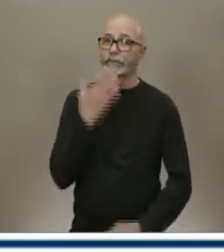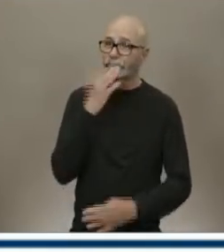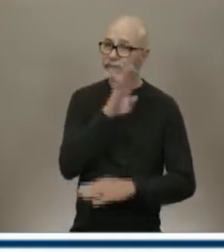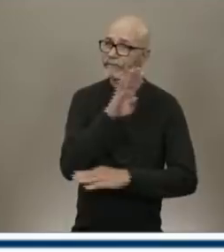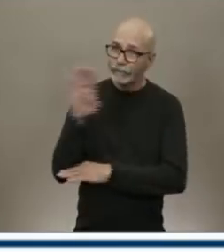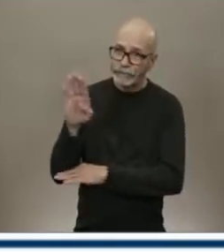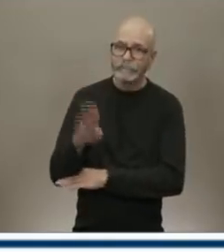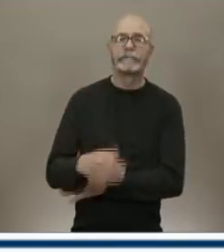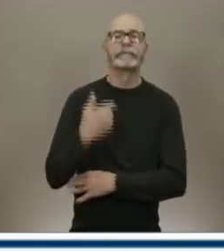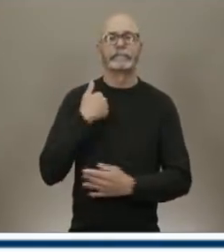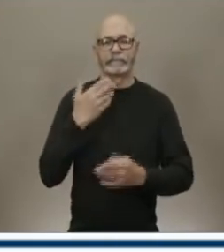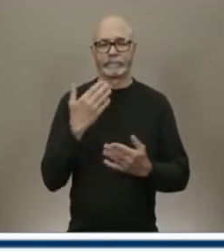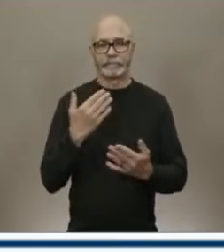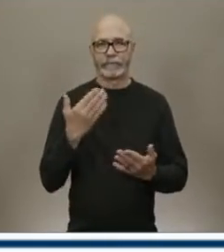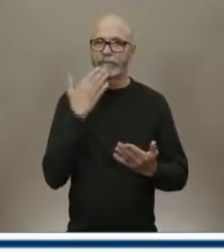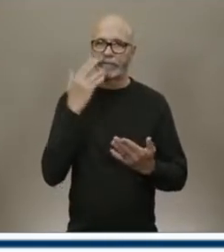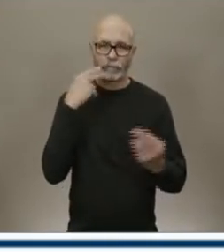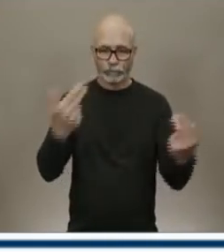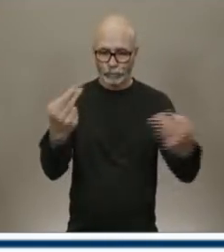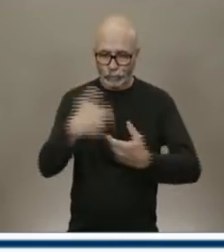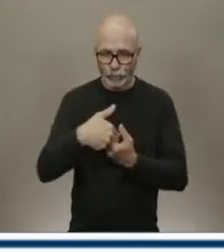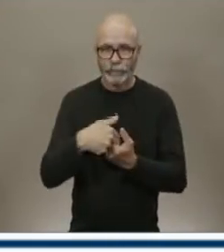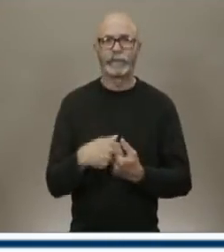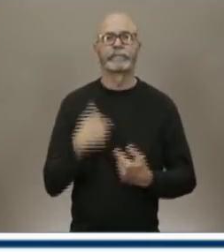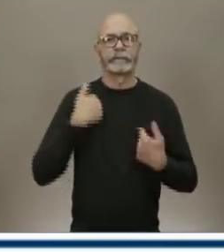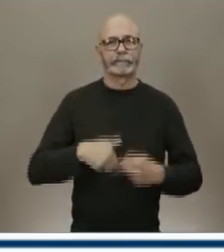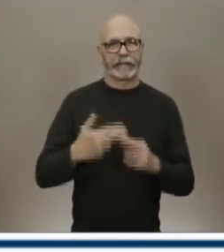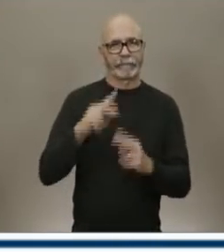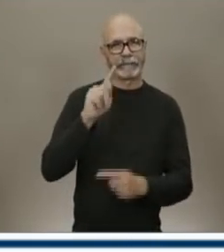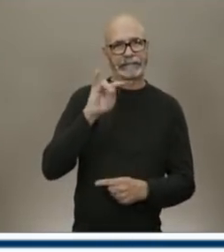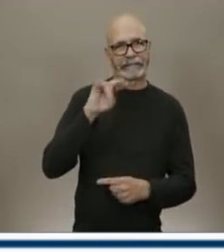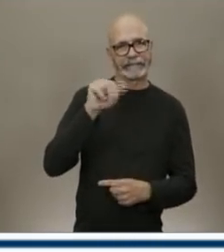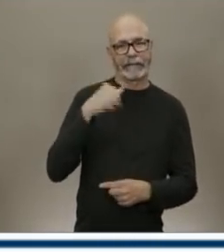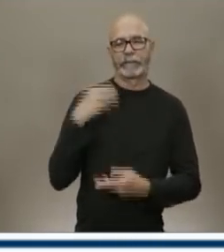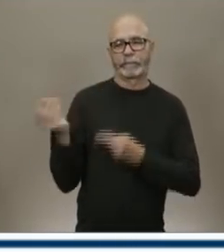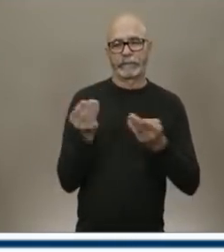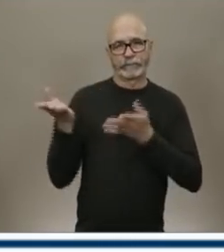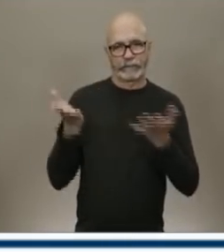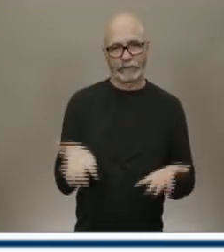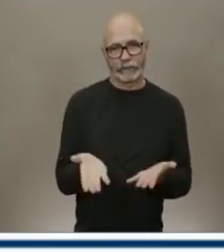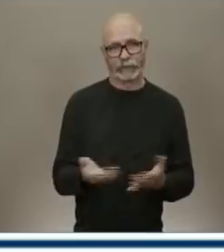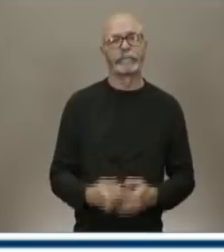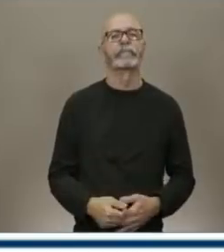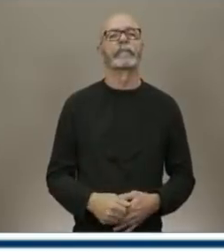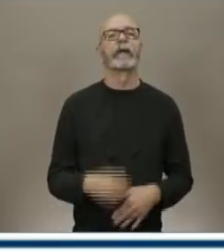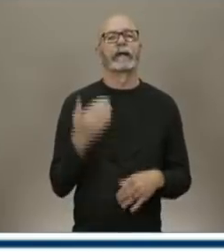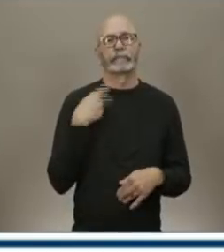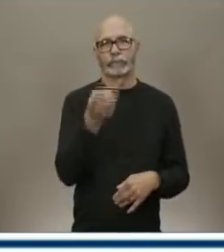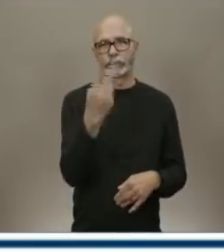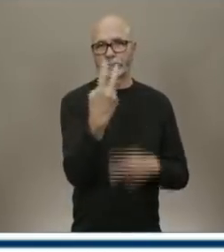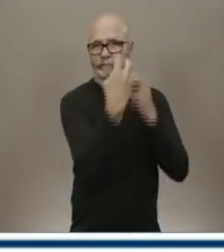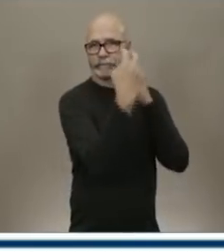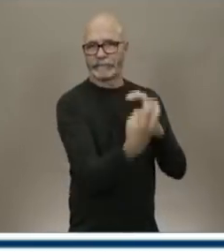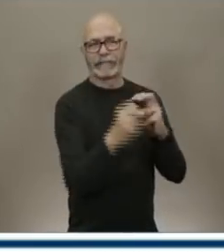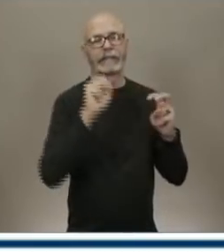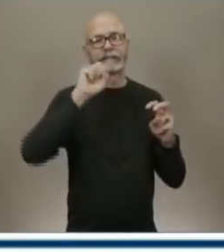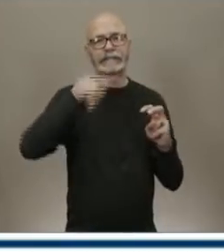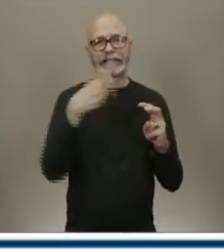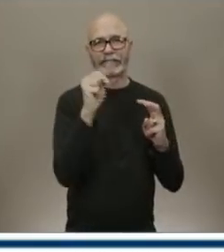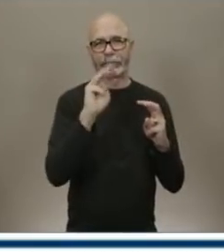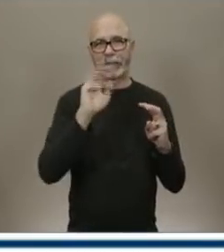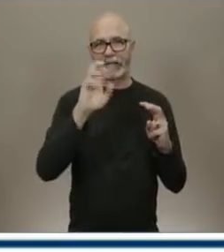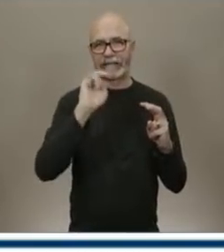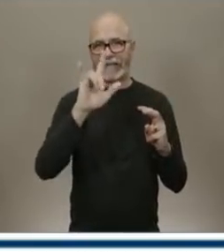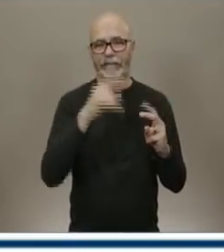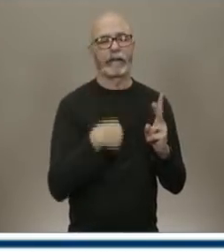Good afternoon, and thank you for joining us. My name is Tina Tebow, and I will be your moderator for this afternoon's news conference. Joining us today, the Honourable Stephen McNeil, Premier of